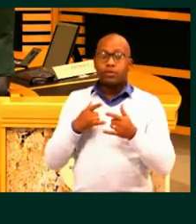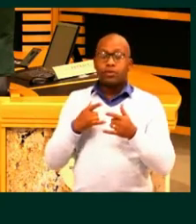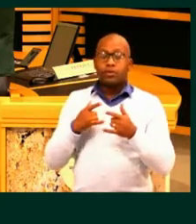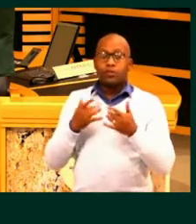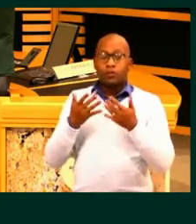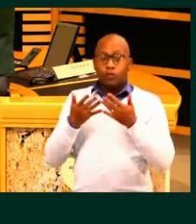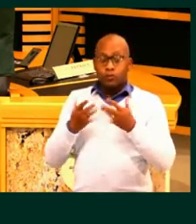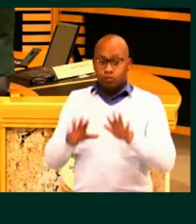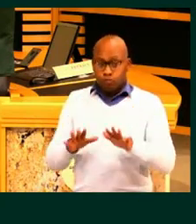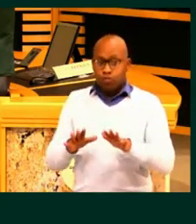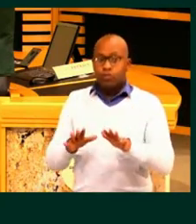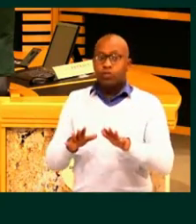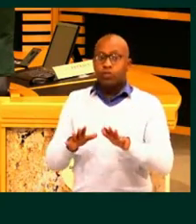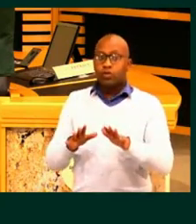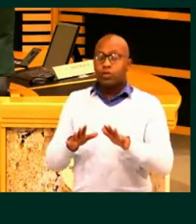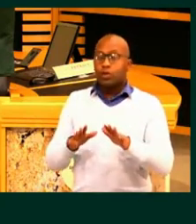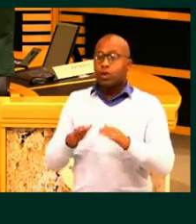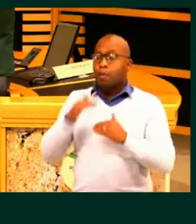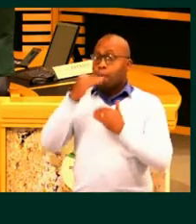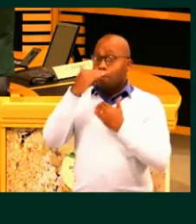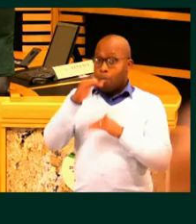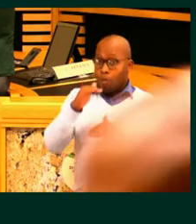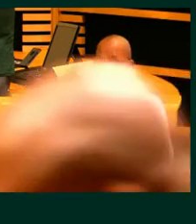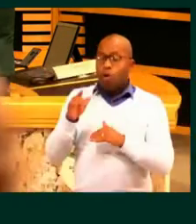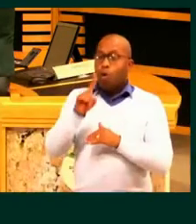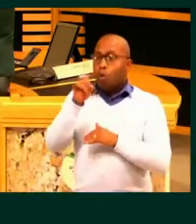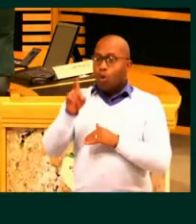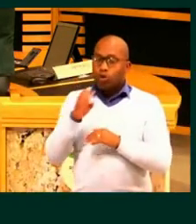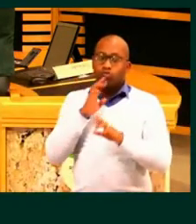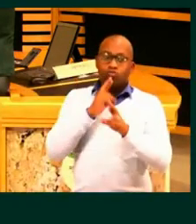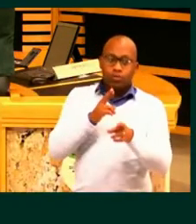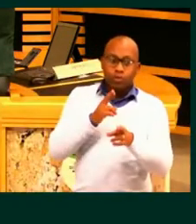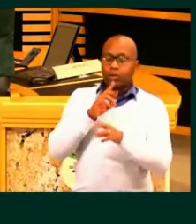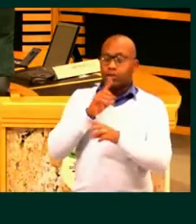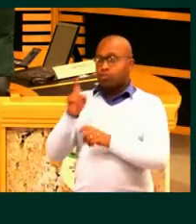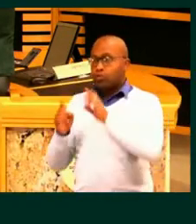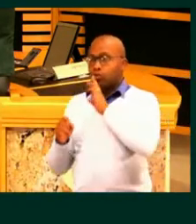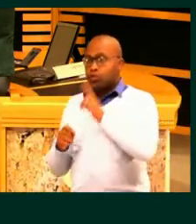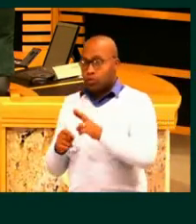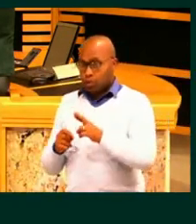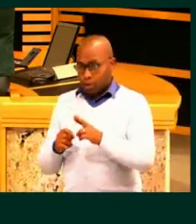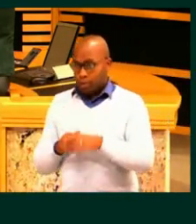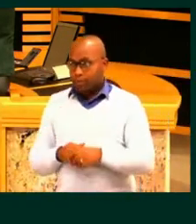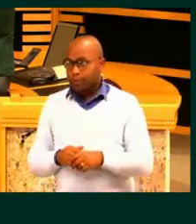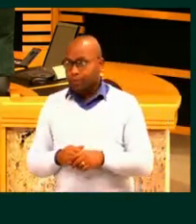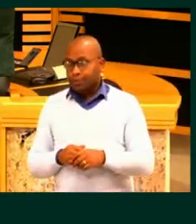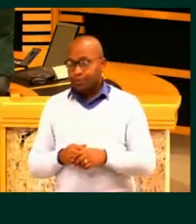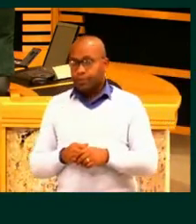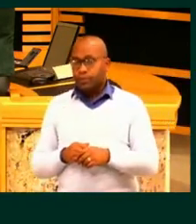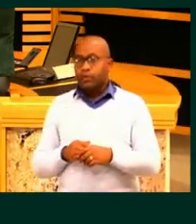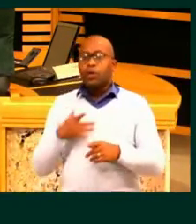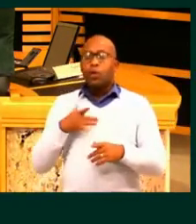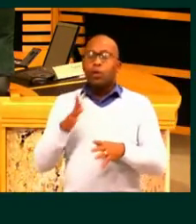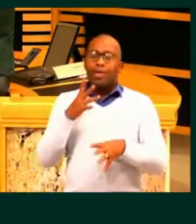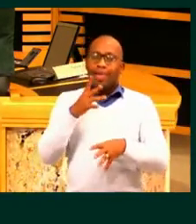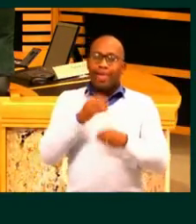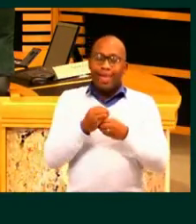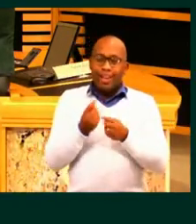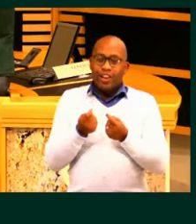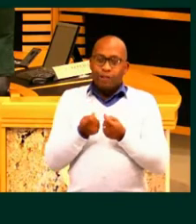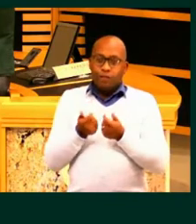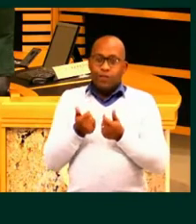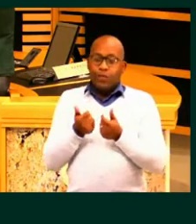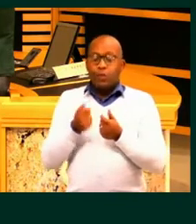questions for oral reply because the hour has now been exhausted in terms of our Rule and we extended some few minutes to complete the